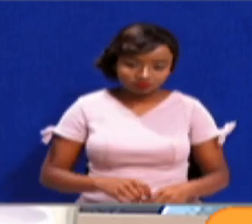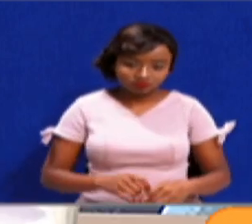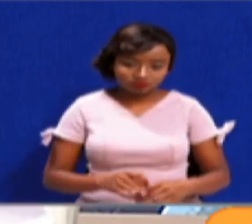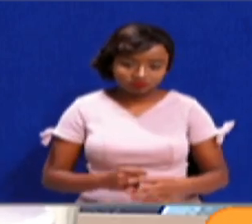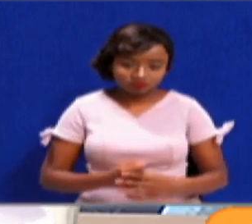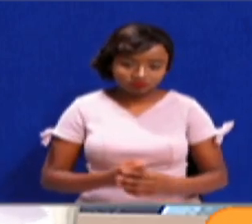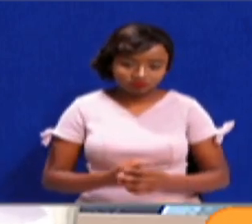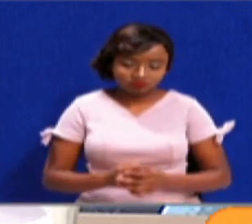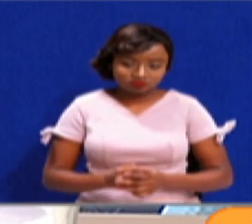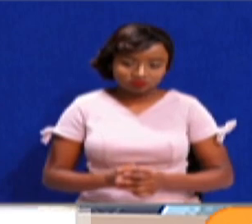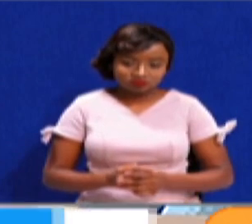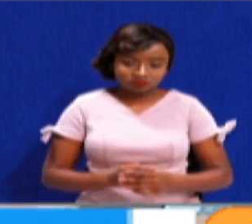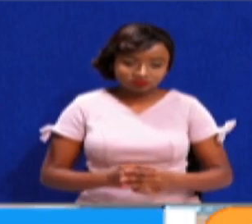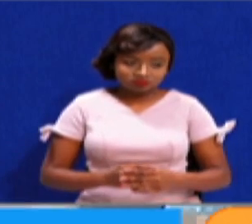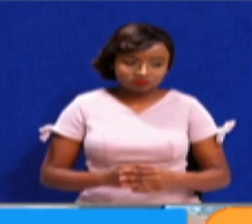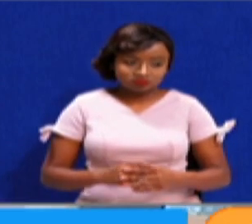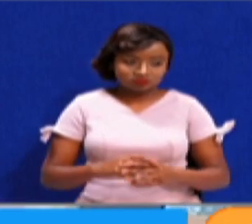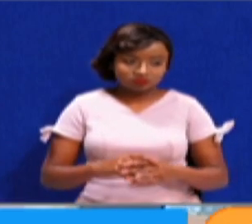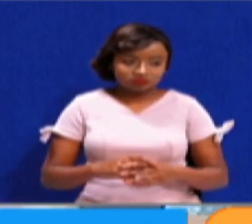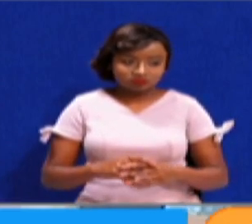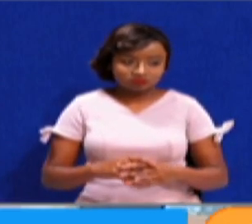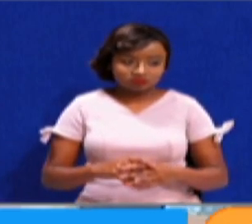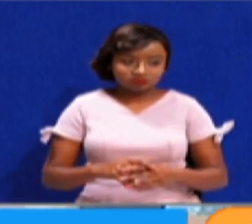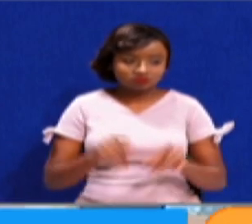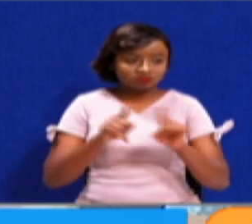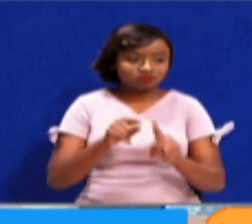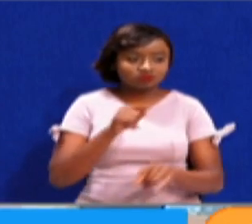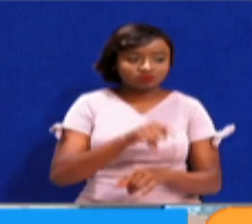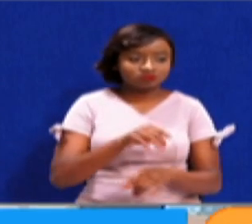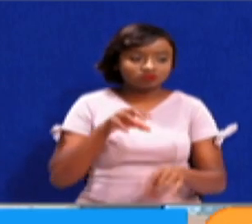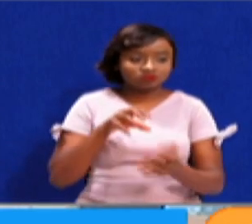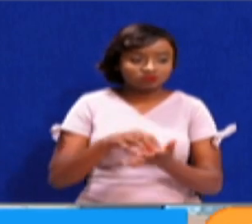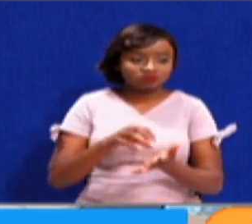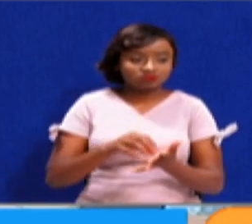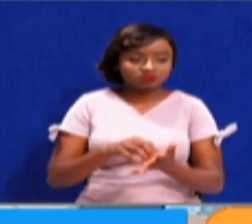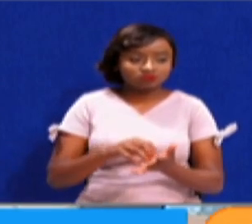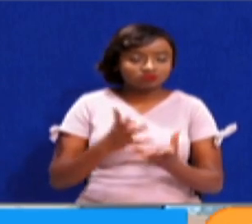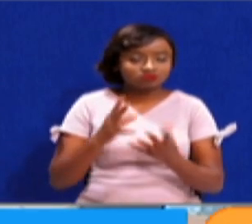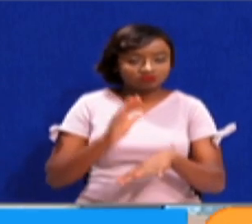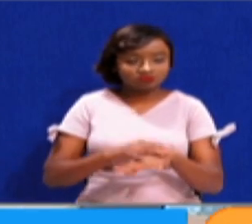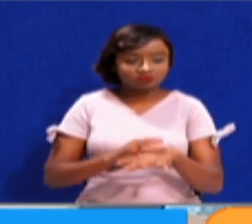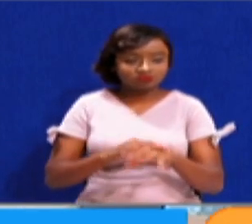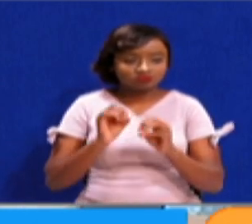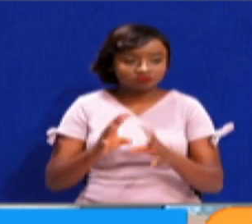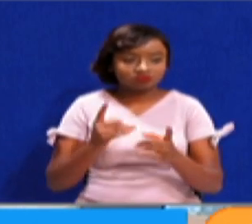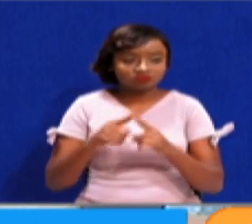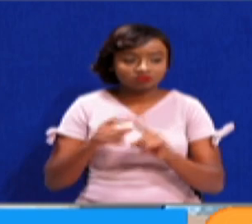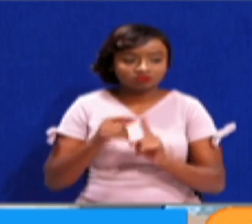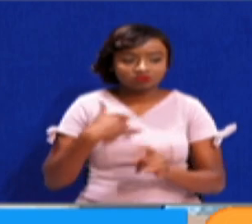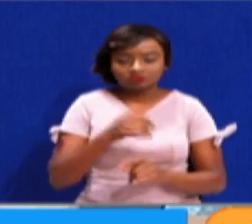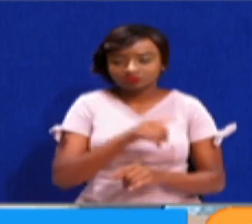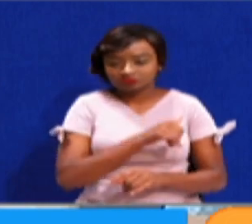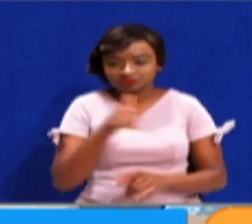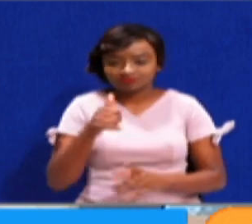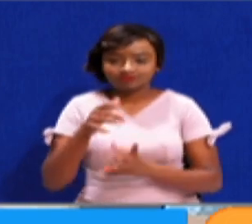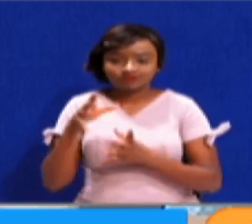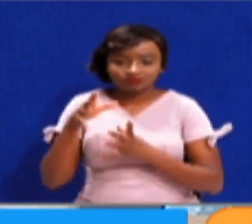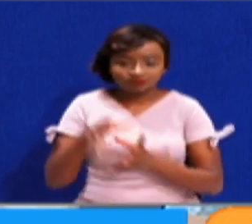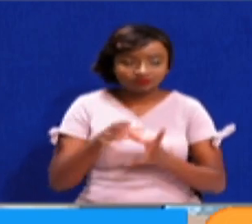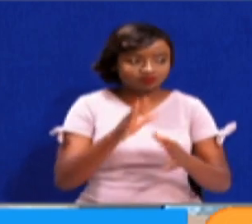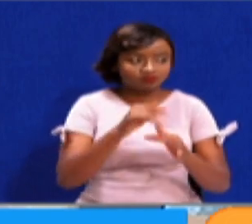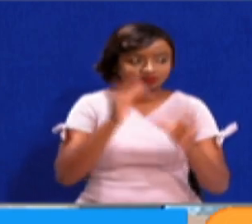was talking about. He is in a difficult place. I mean, there is pressure coming from the president's side. There's pressure coming from